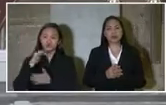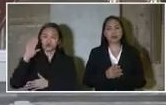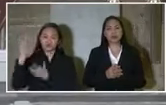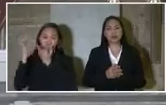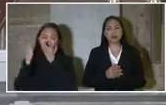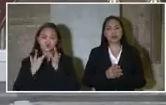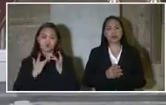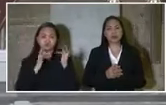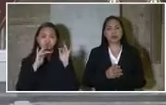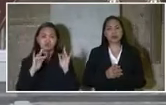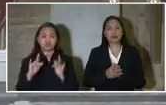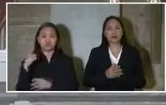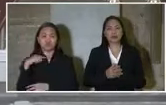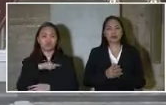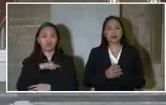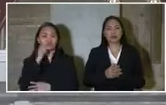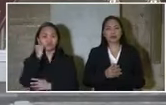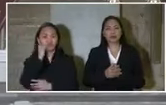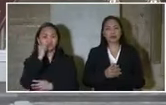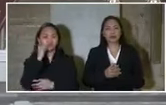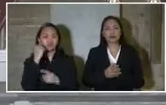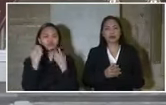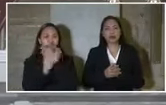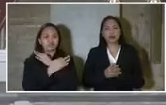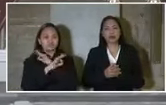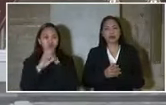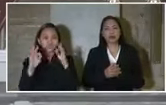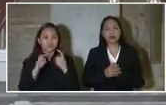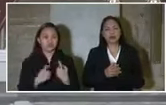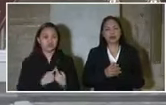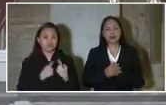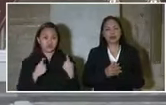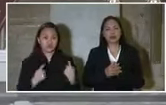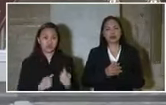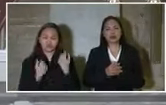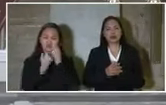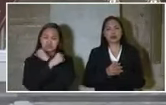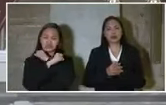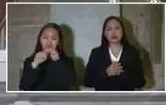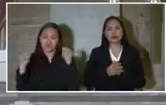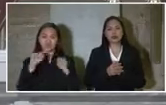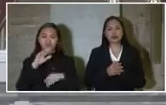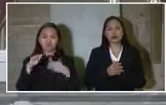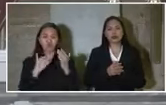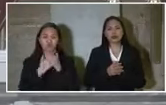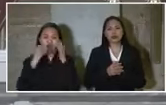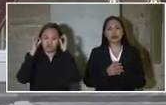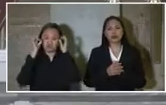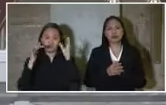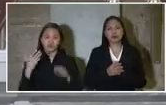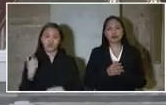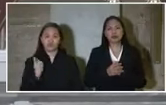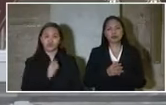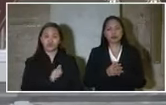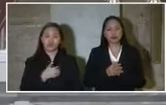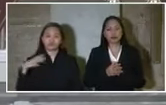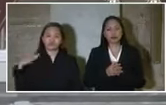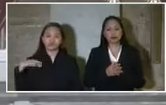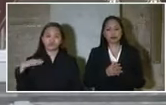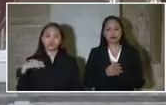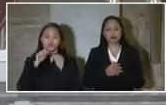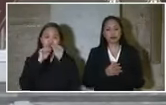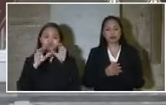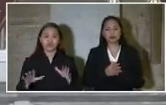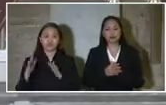your mercy we may be always free from sin and safe from all distress, as we await the